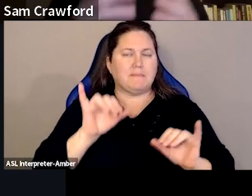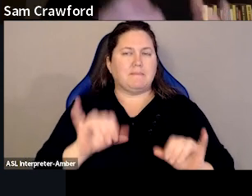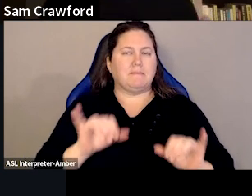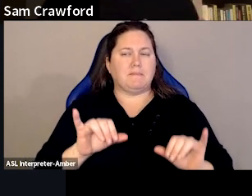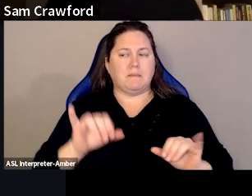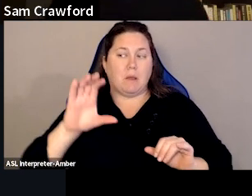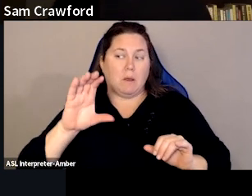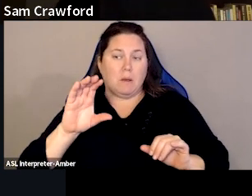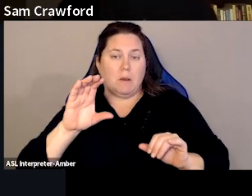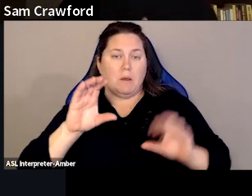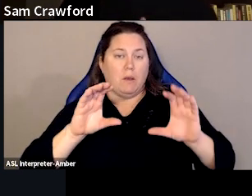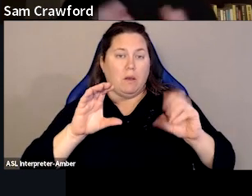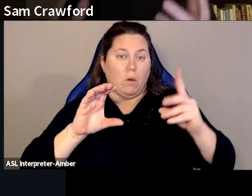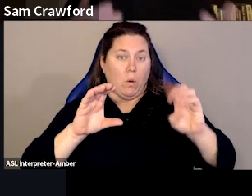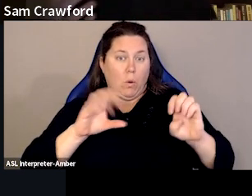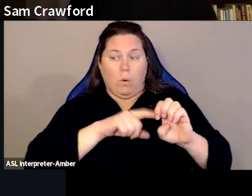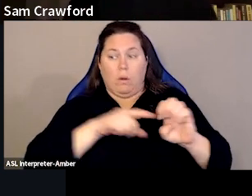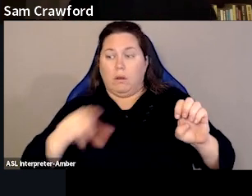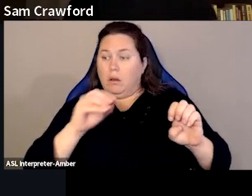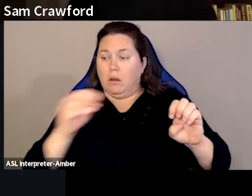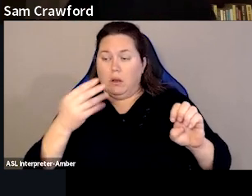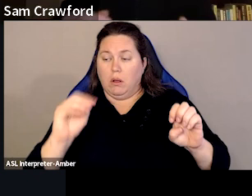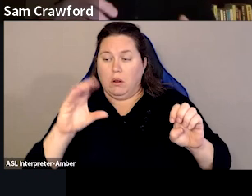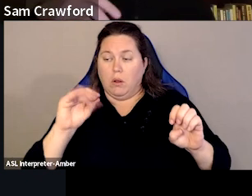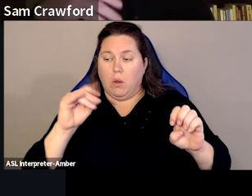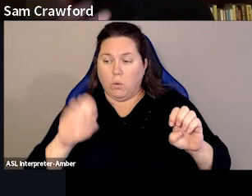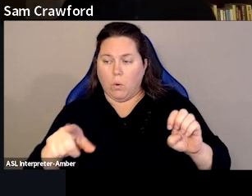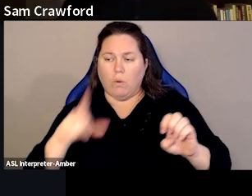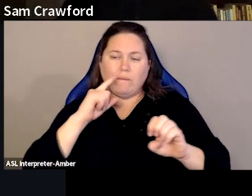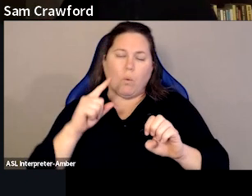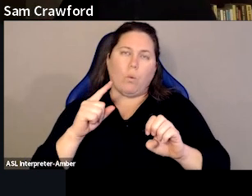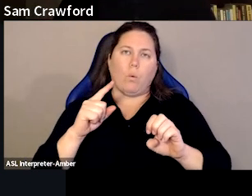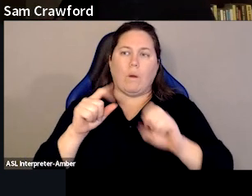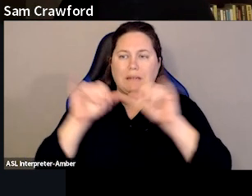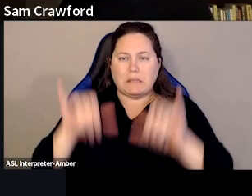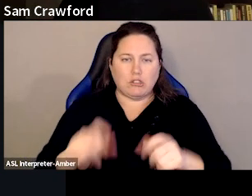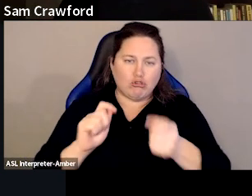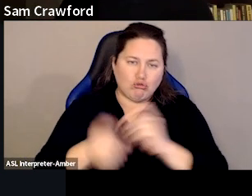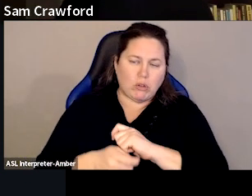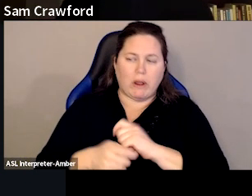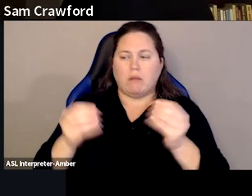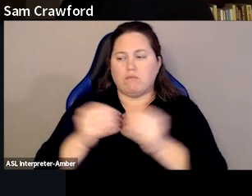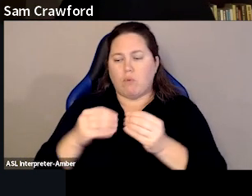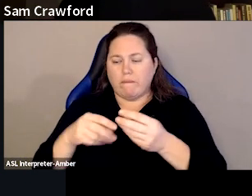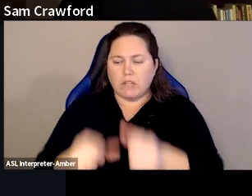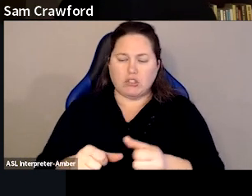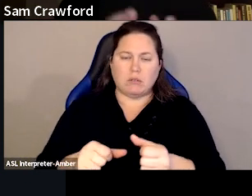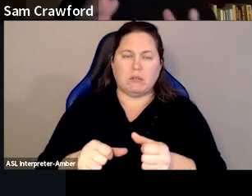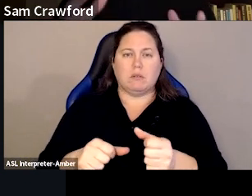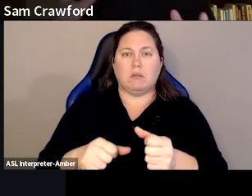example, the ease of use and efficient change making systems, blended with the flexibility of coding.